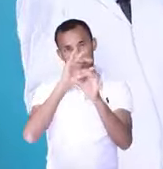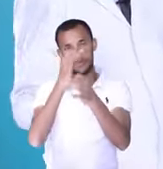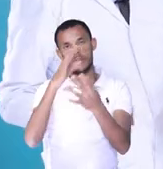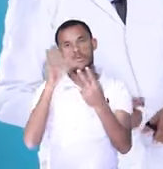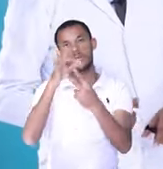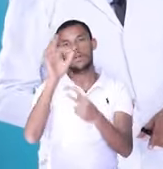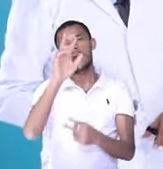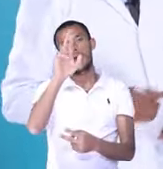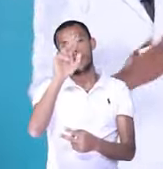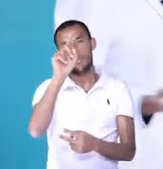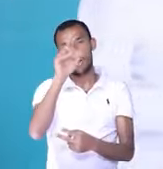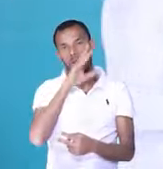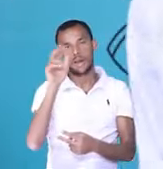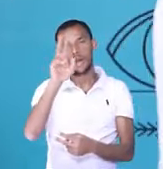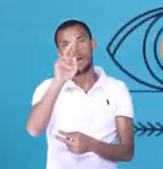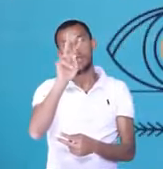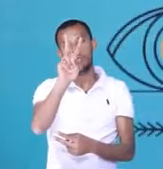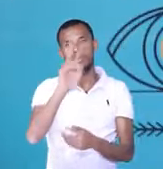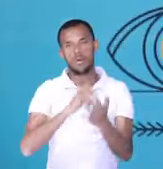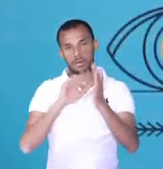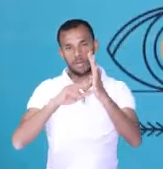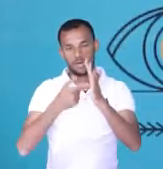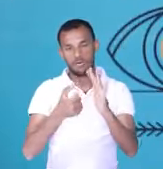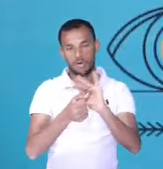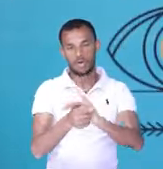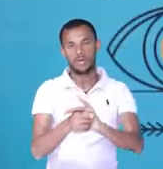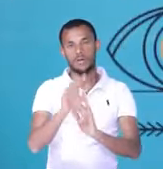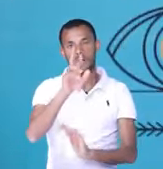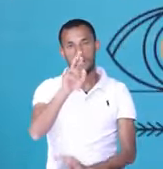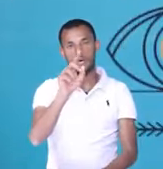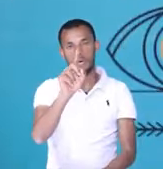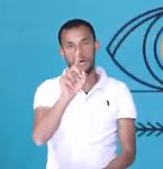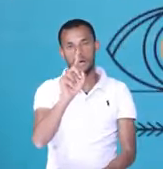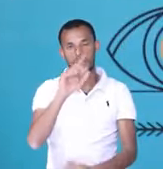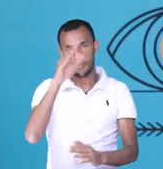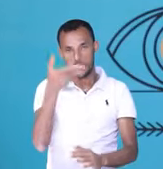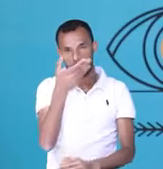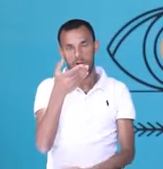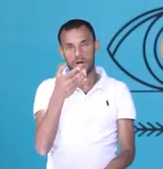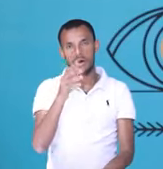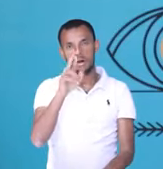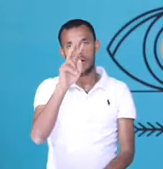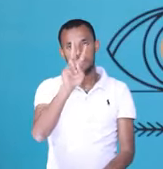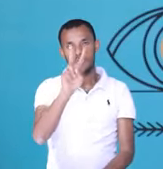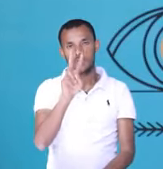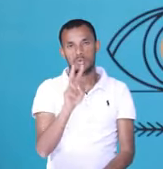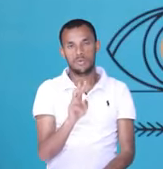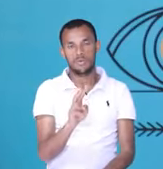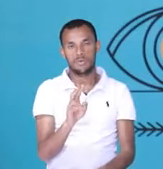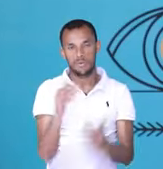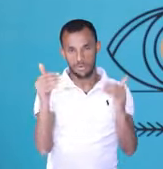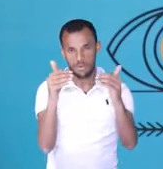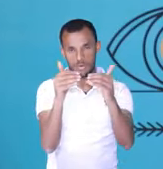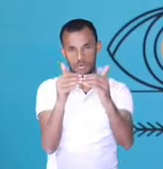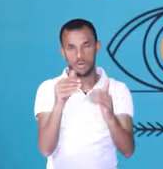R1 and R2. R1 and R2 means, for example, R1 over R2 is